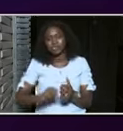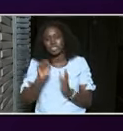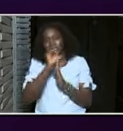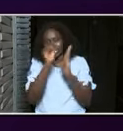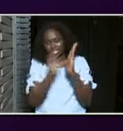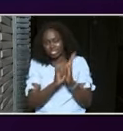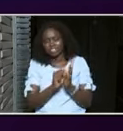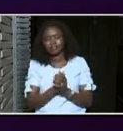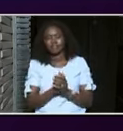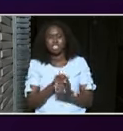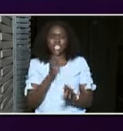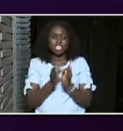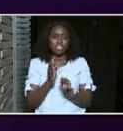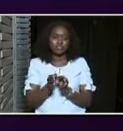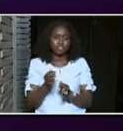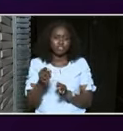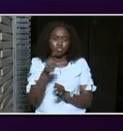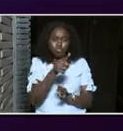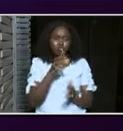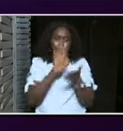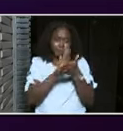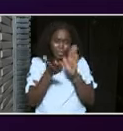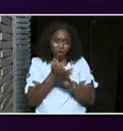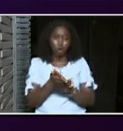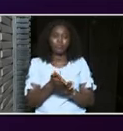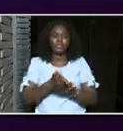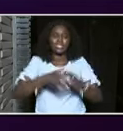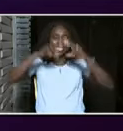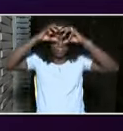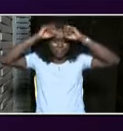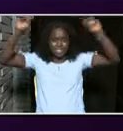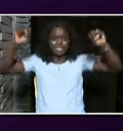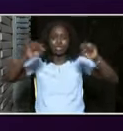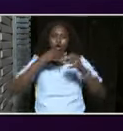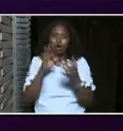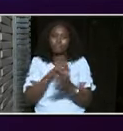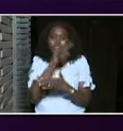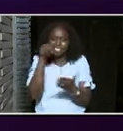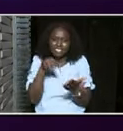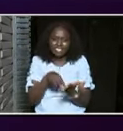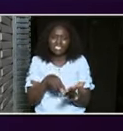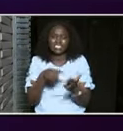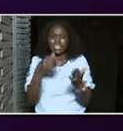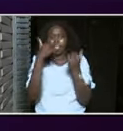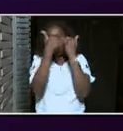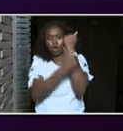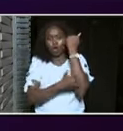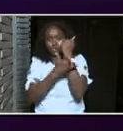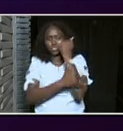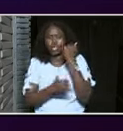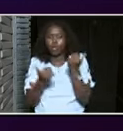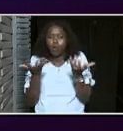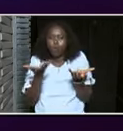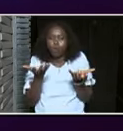And if you become the president of this country, what practical